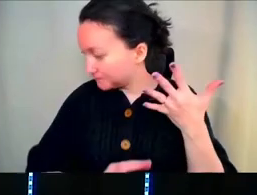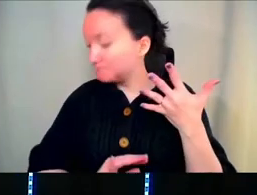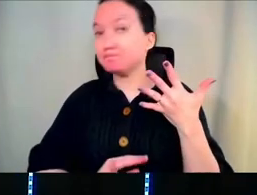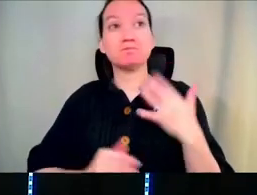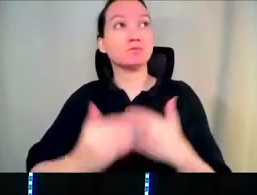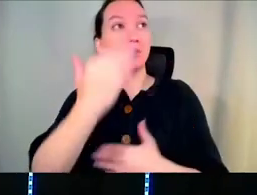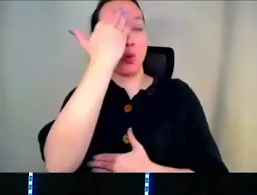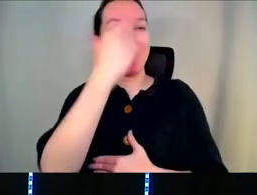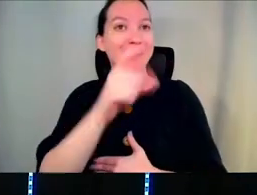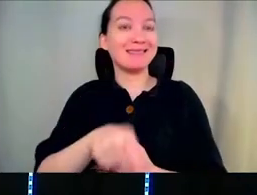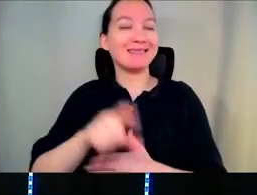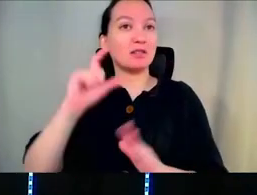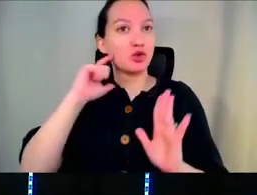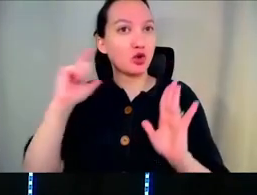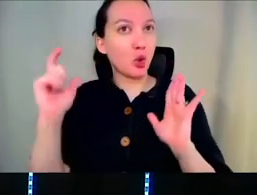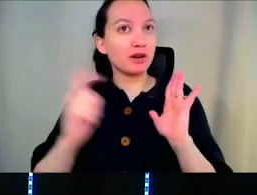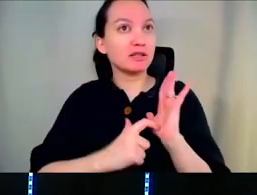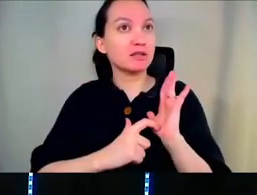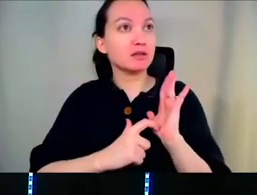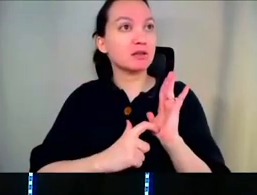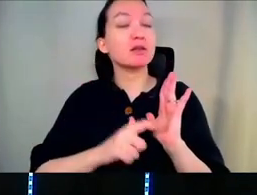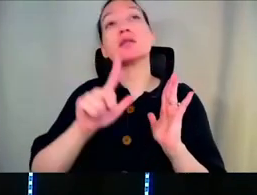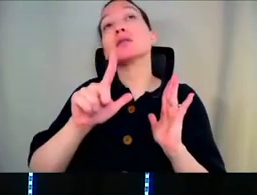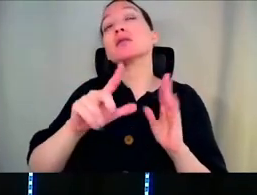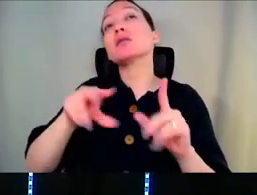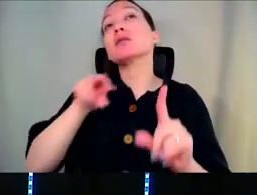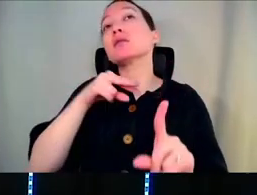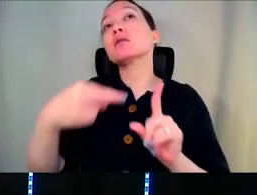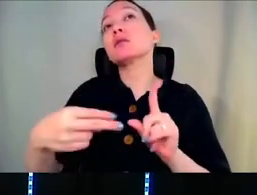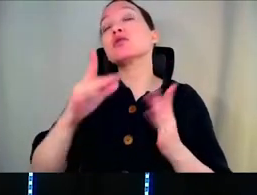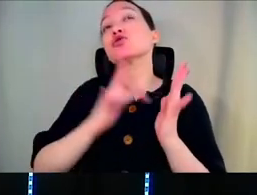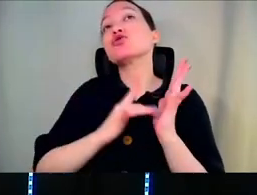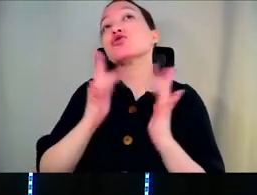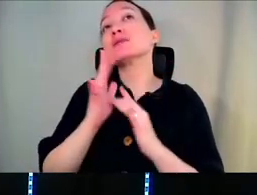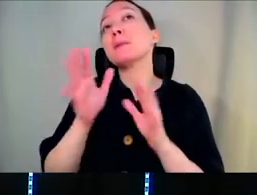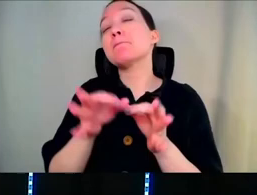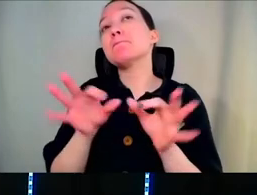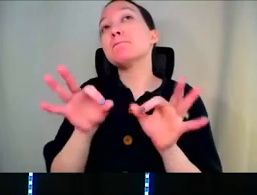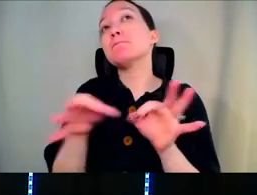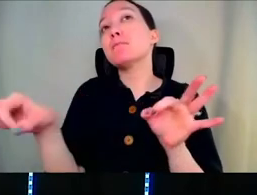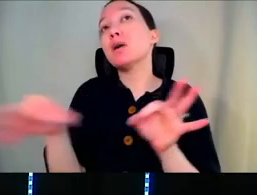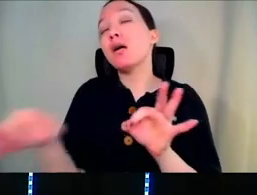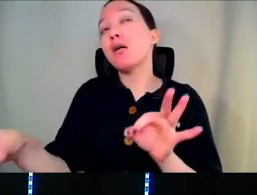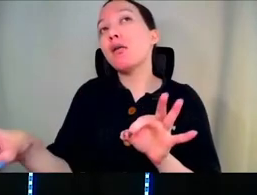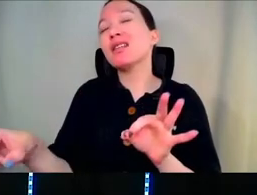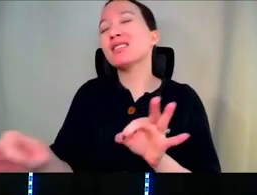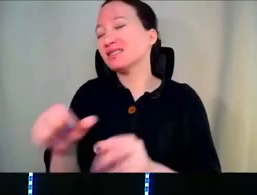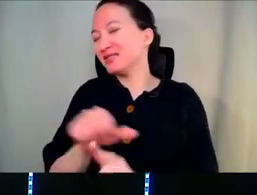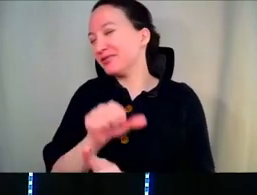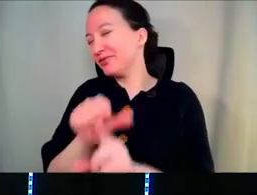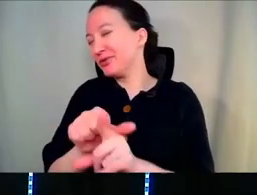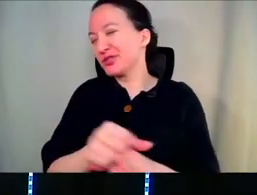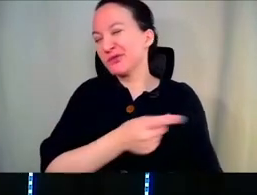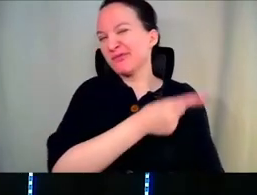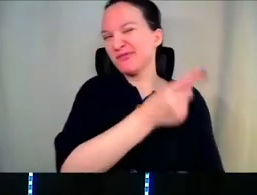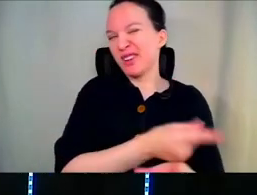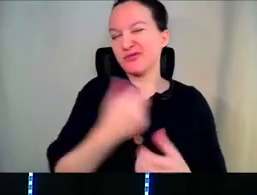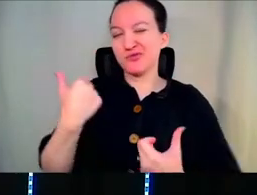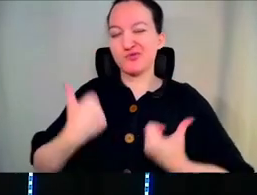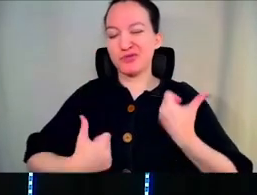And then I need to notice through the lens of Scripture, what is popping up in my life? Is it foolishness or is it righteousness? Which